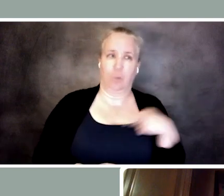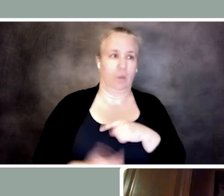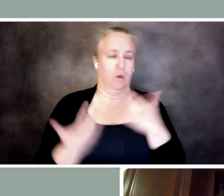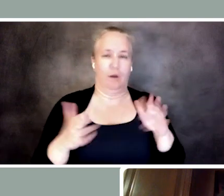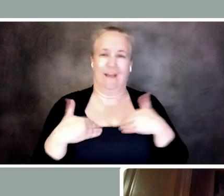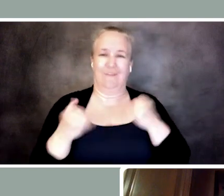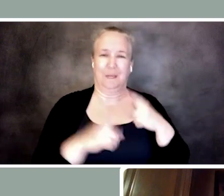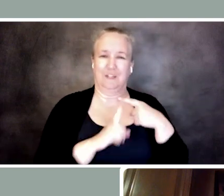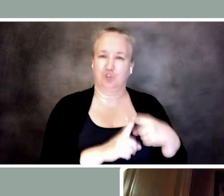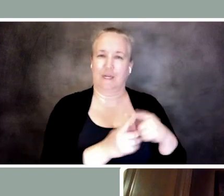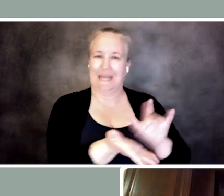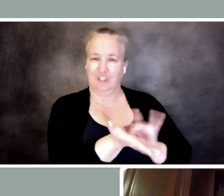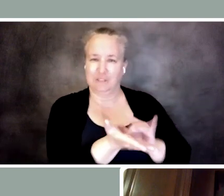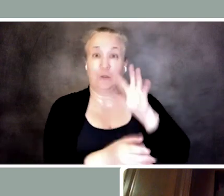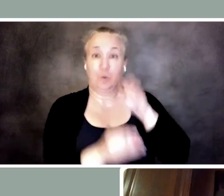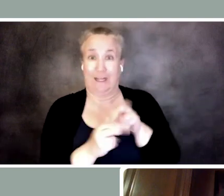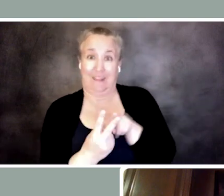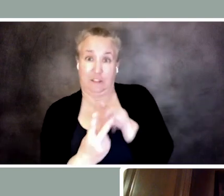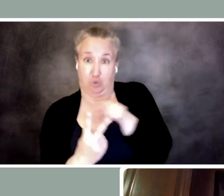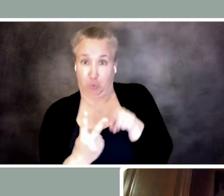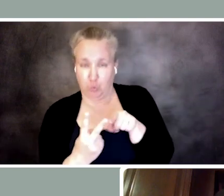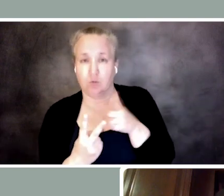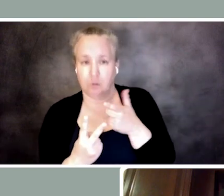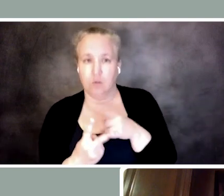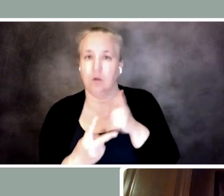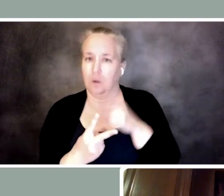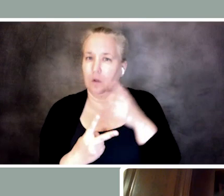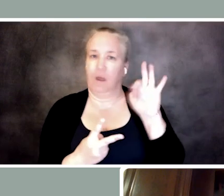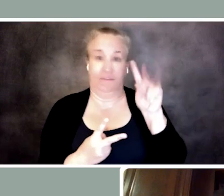targeted agents, including these 2, which will potentially, one is already FDA